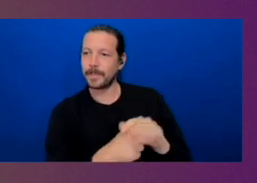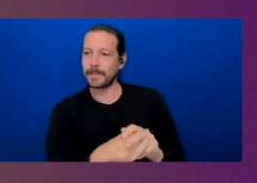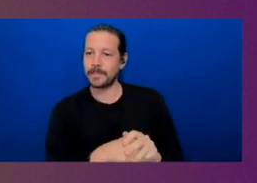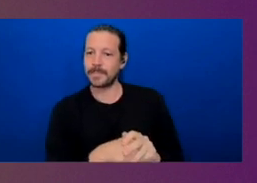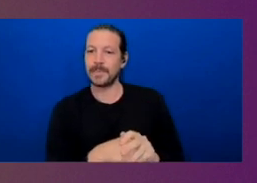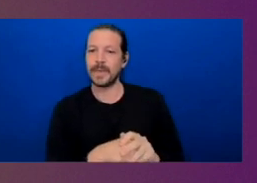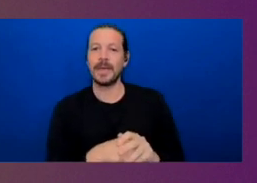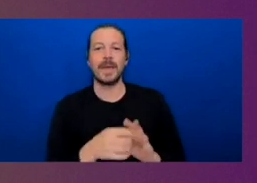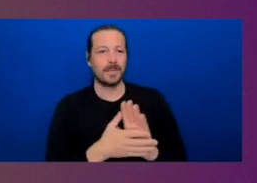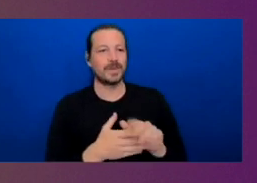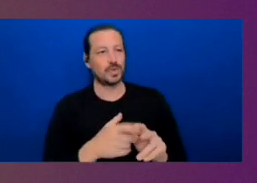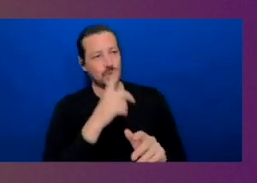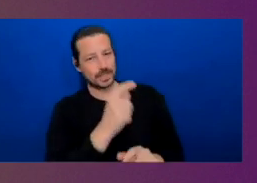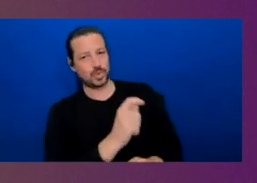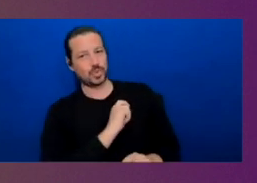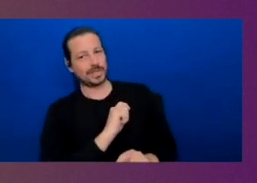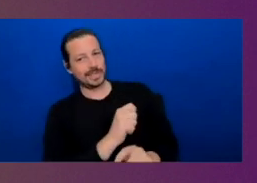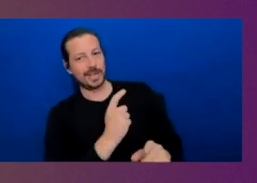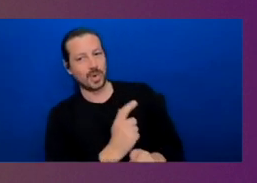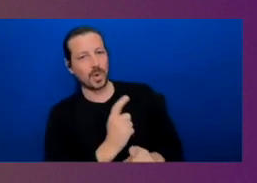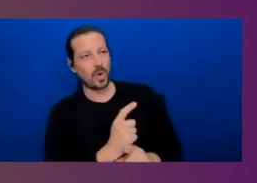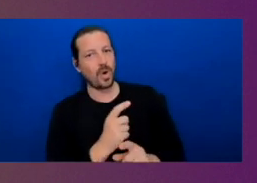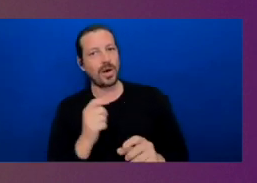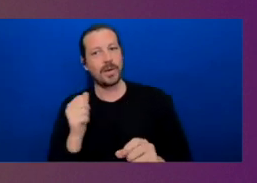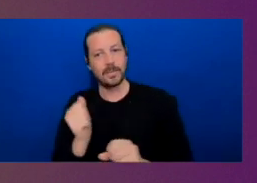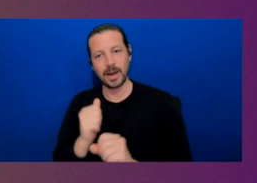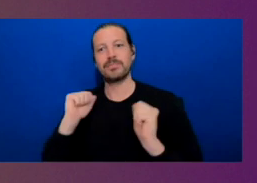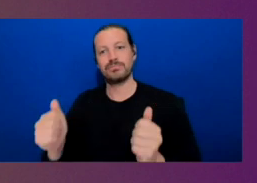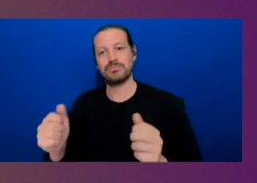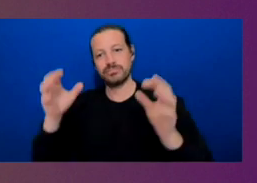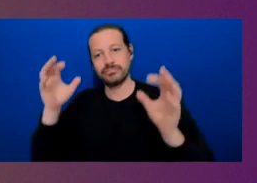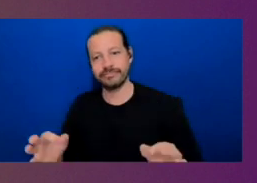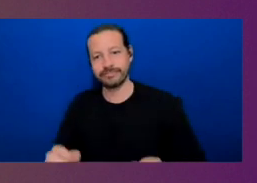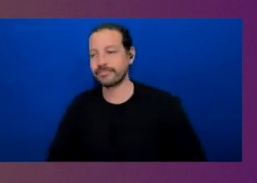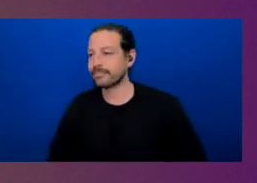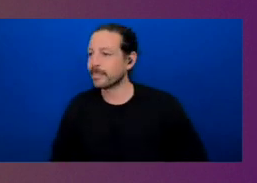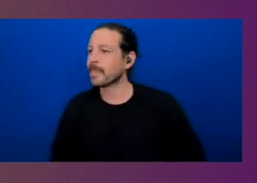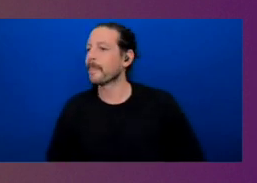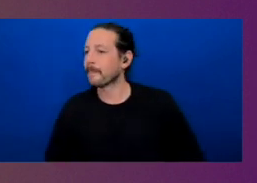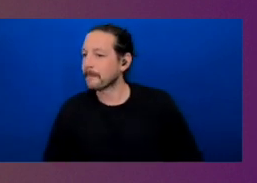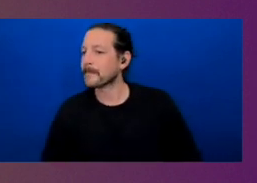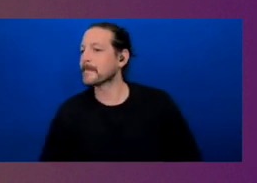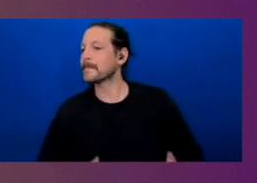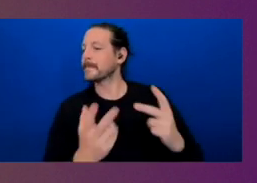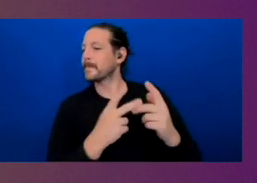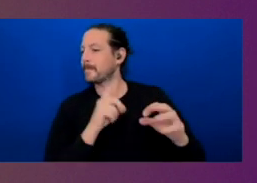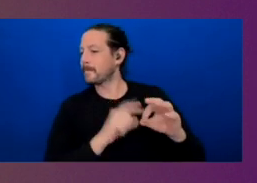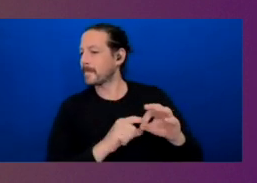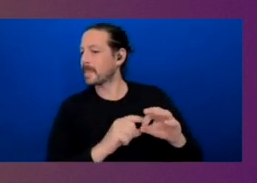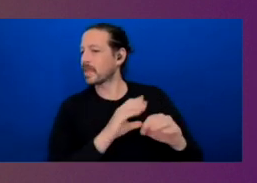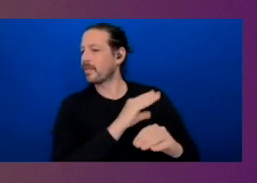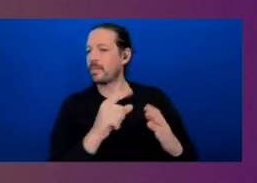basis of. Brilliant. That's fantastic. One of the other questions we've had come through was from Jonathan